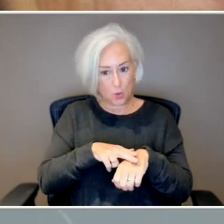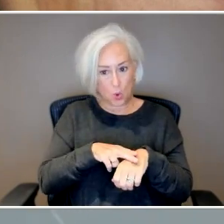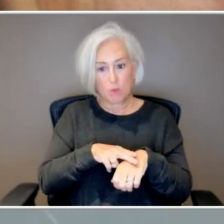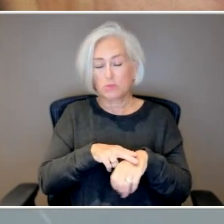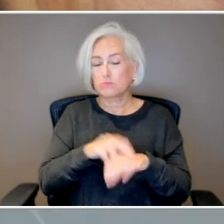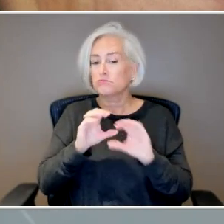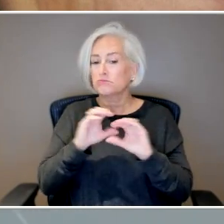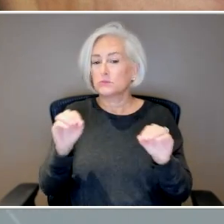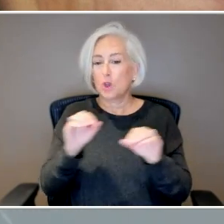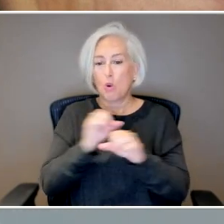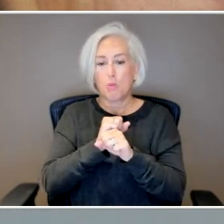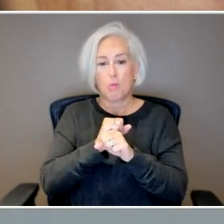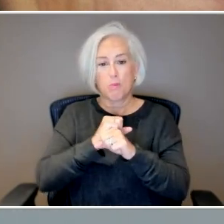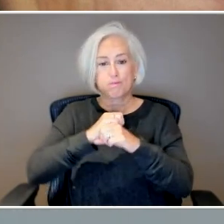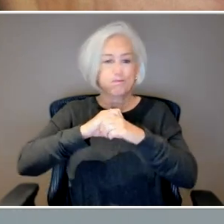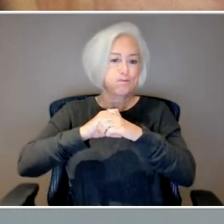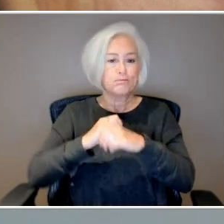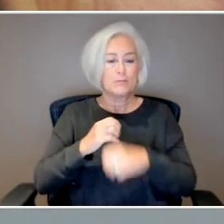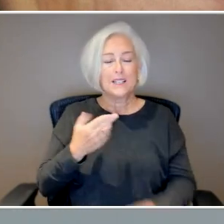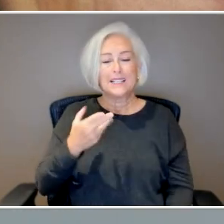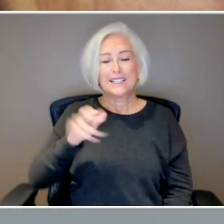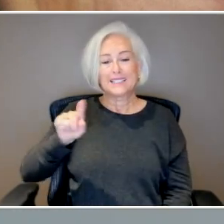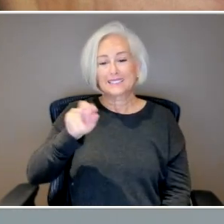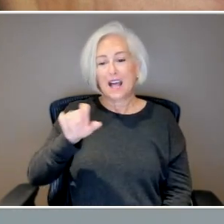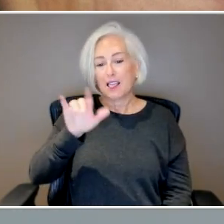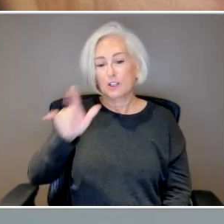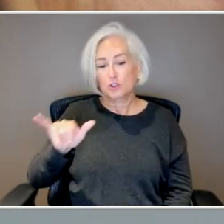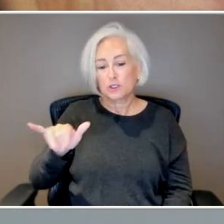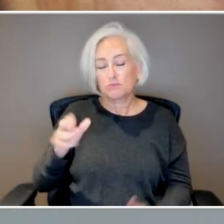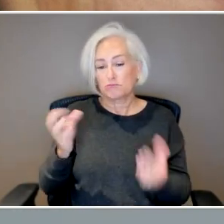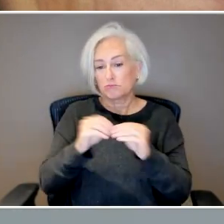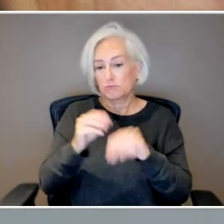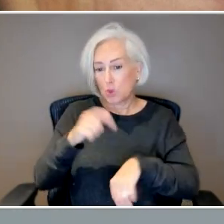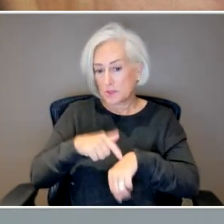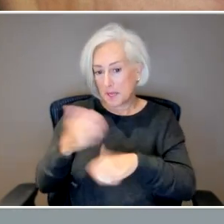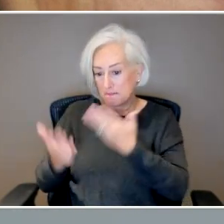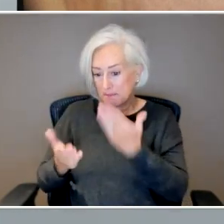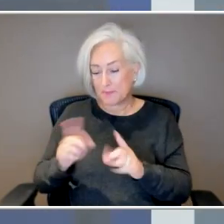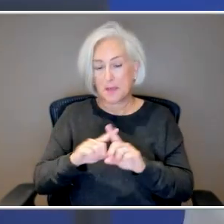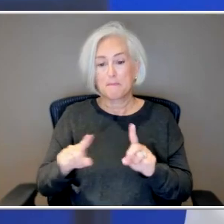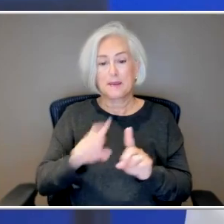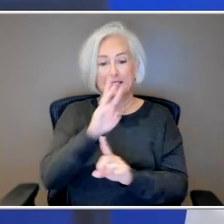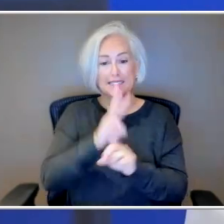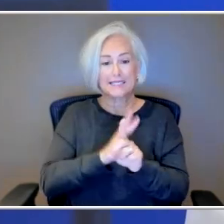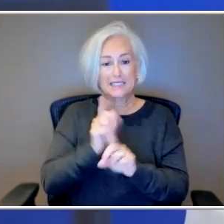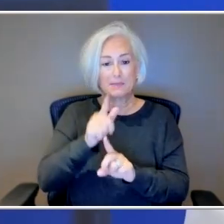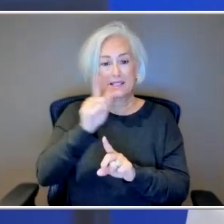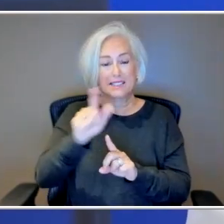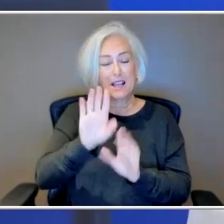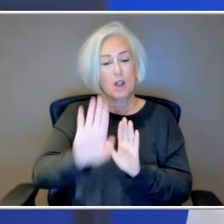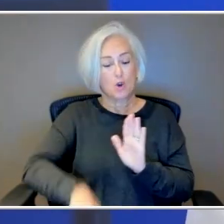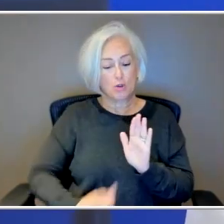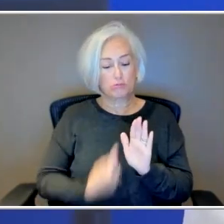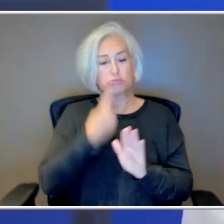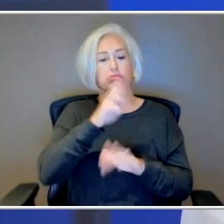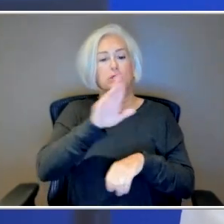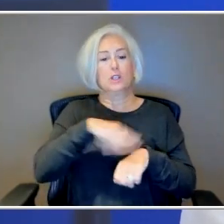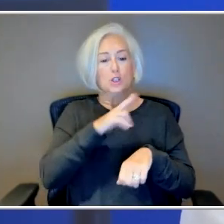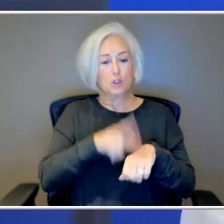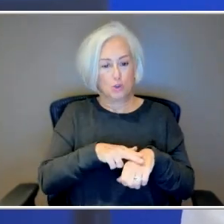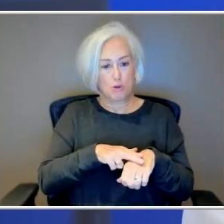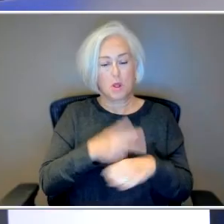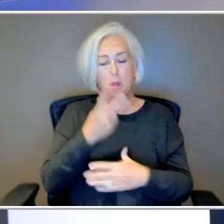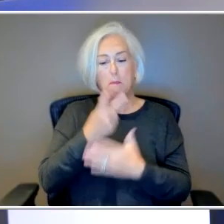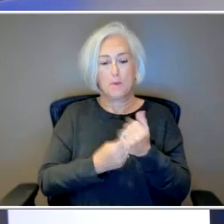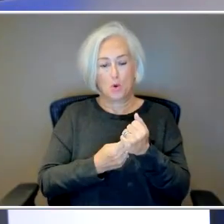may take more time, but for Janet, actually, when we repeated the colonoscopy 6 months later, it was completely normal, both endoscopically and histologically as well. So how do